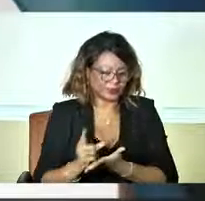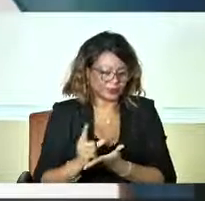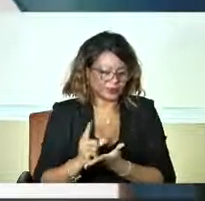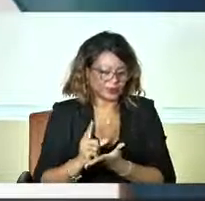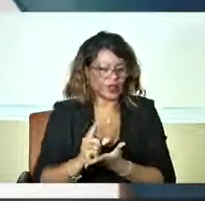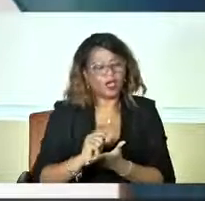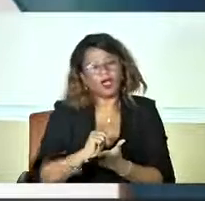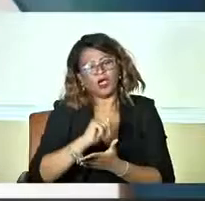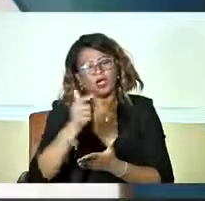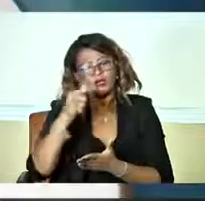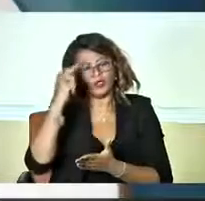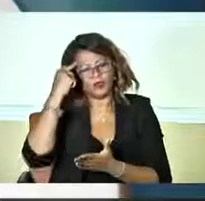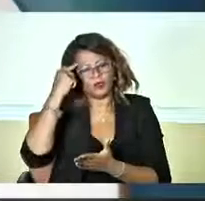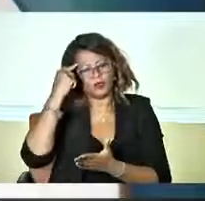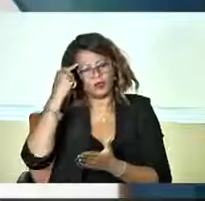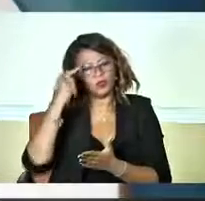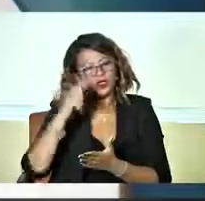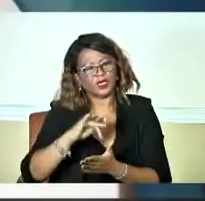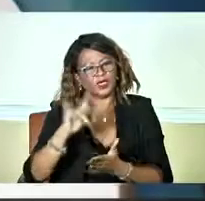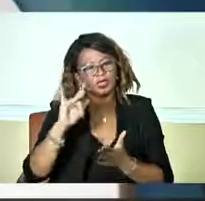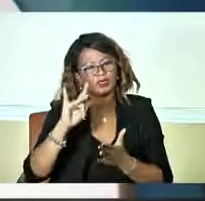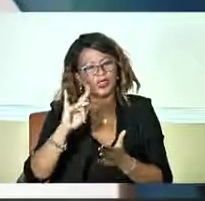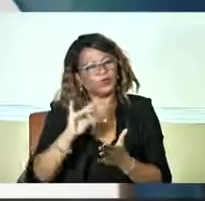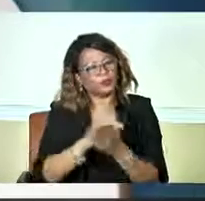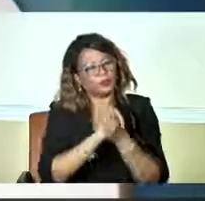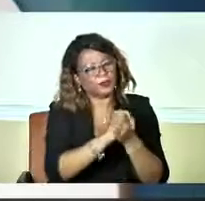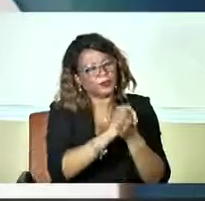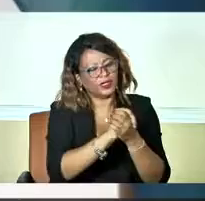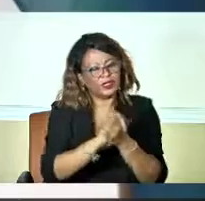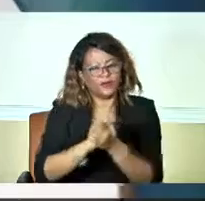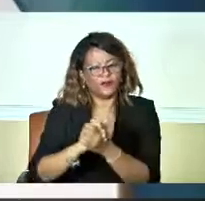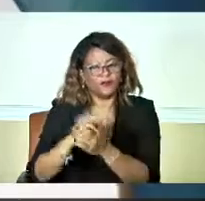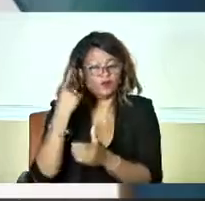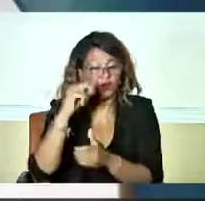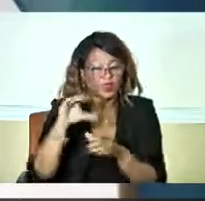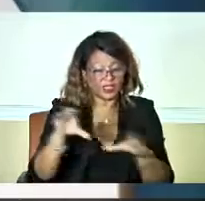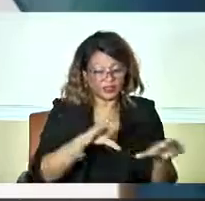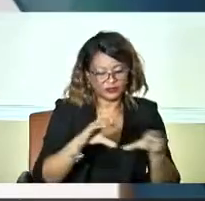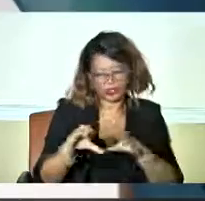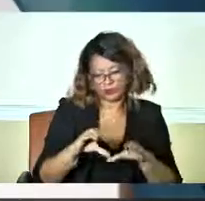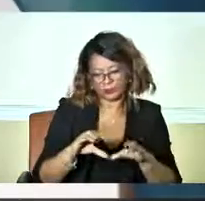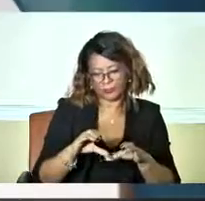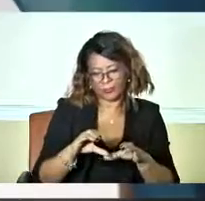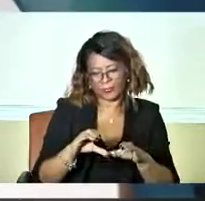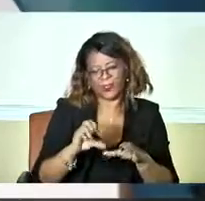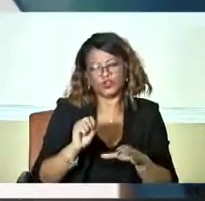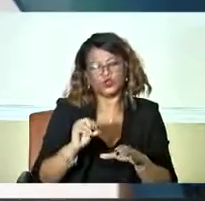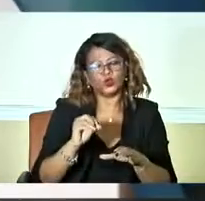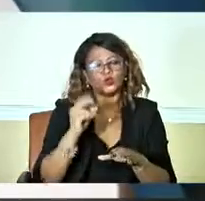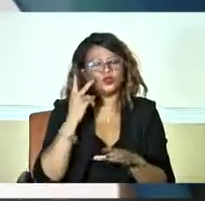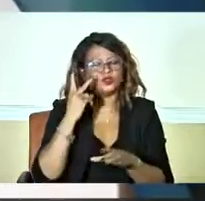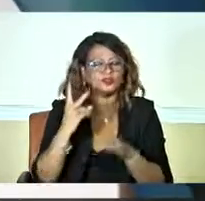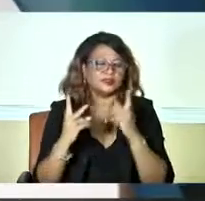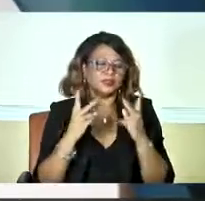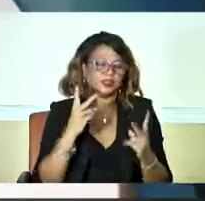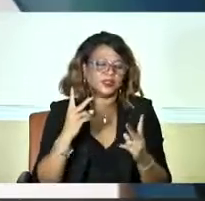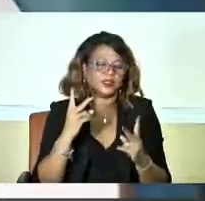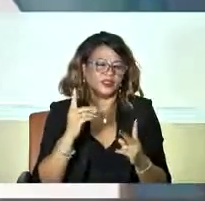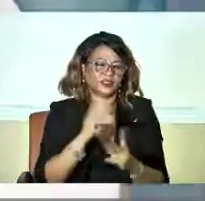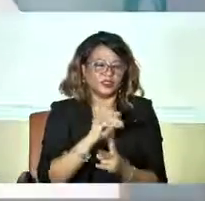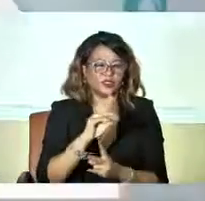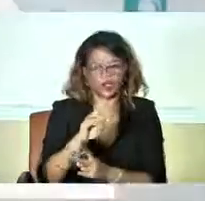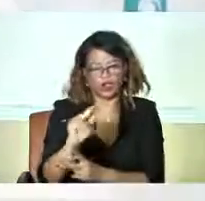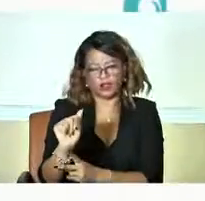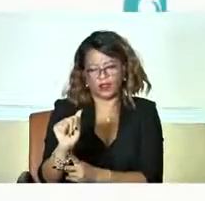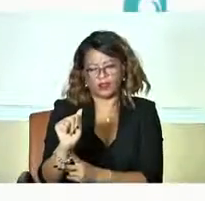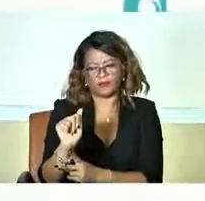government initiatives, and we want to highlight them and commend them for their activities. So we see the DRA,